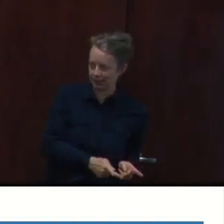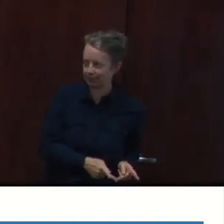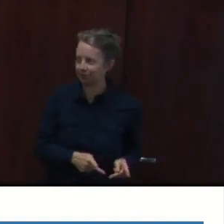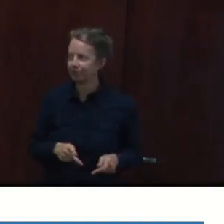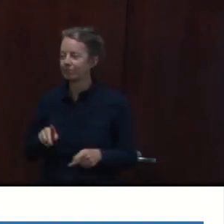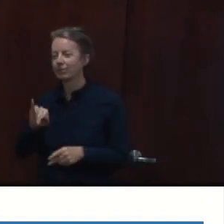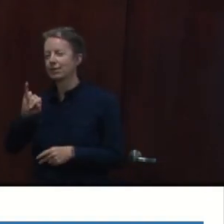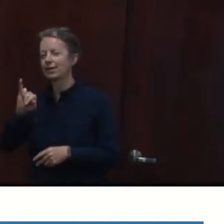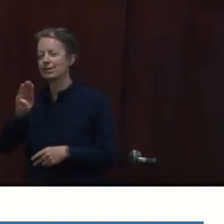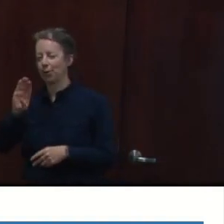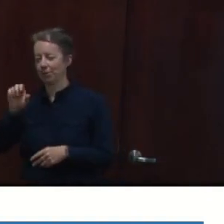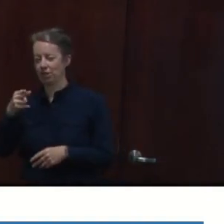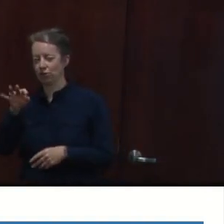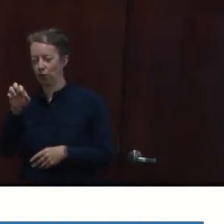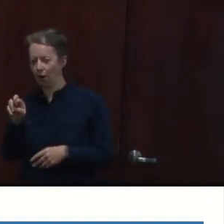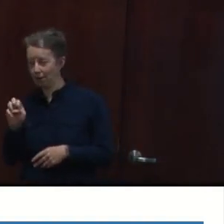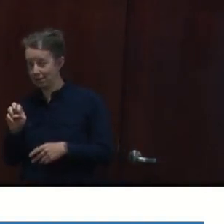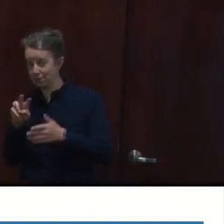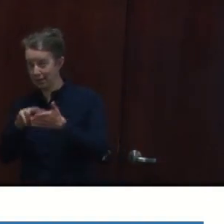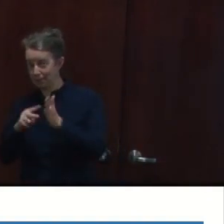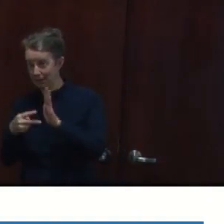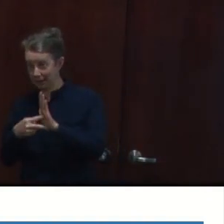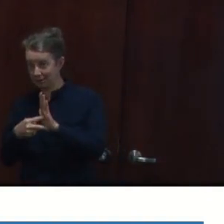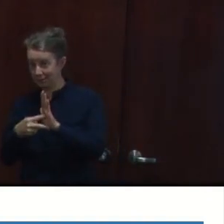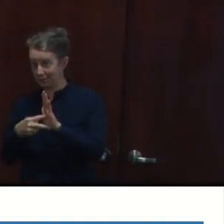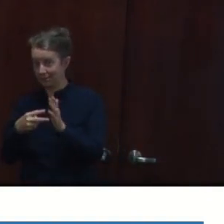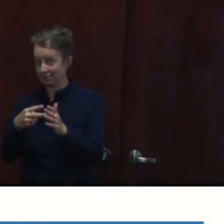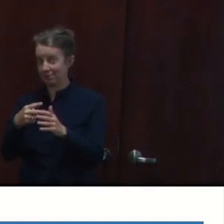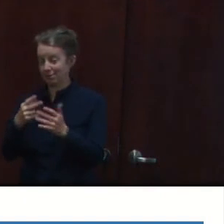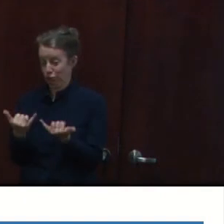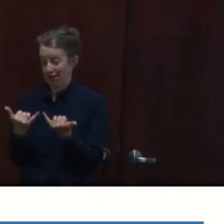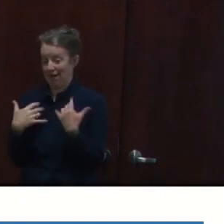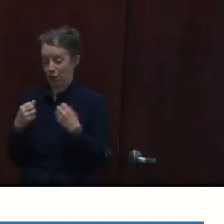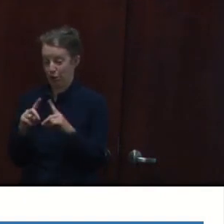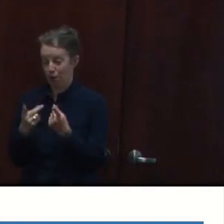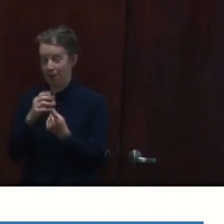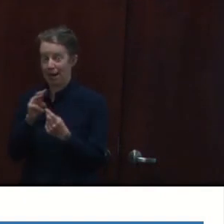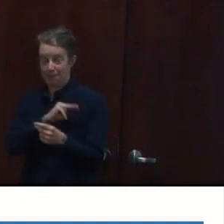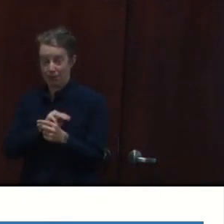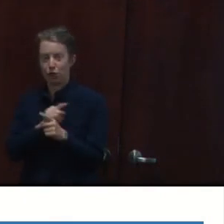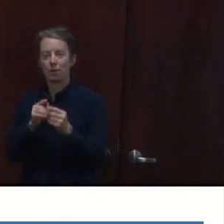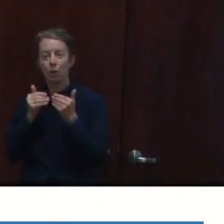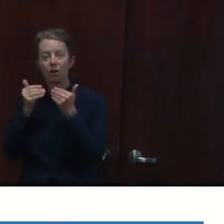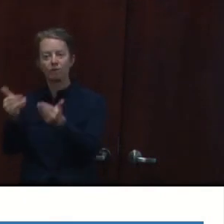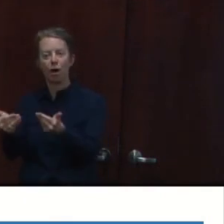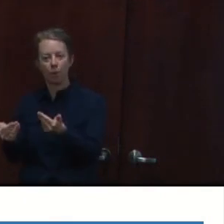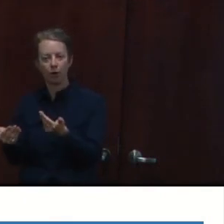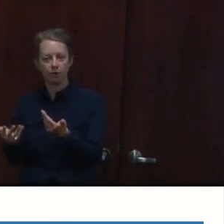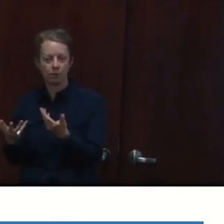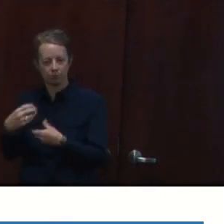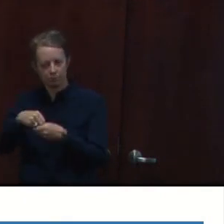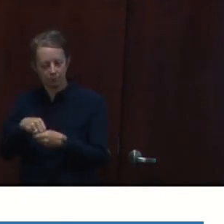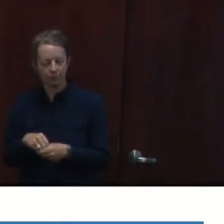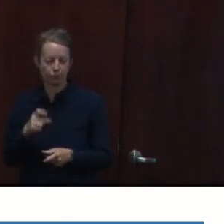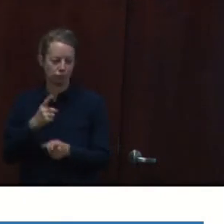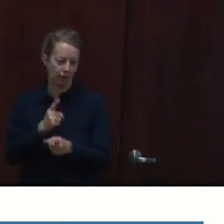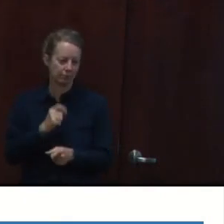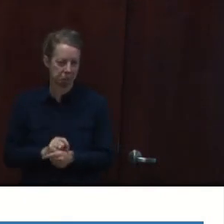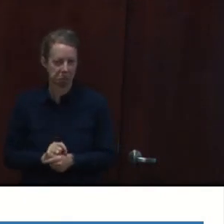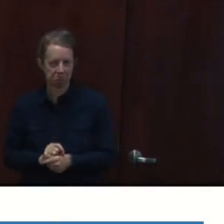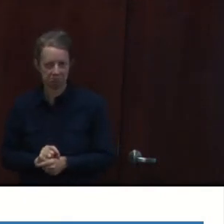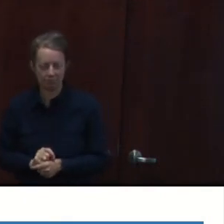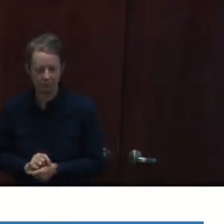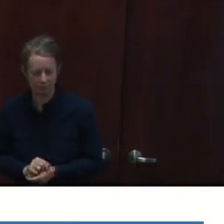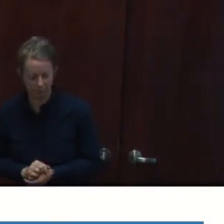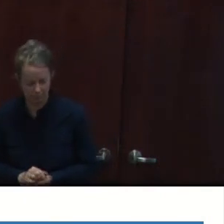would be the health department plus Mission. But moving forward, it'll be an expanding universe. That's correct. Okay, thanks for that clarification. Yep. Correct.